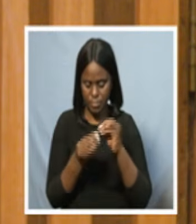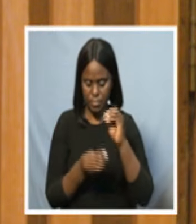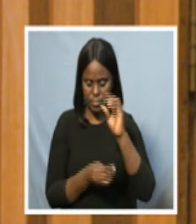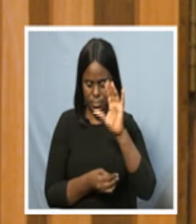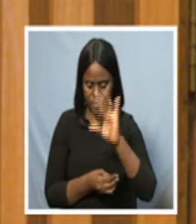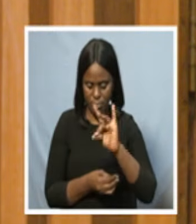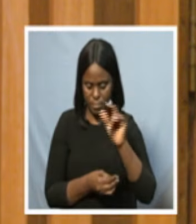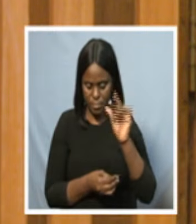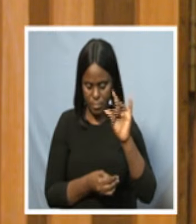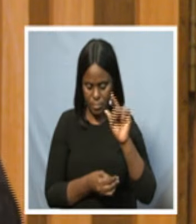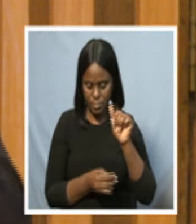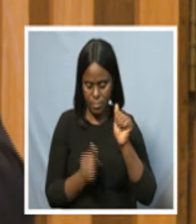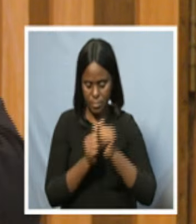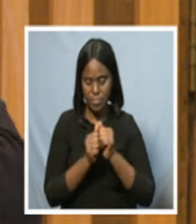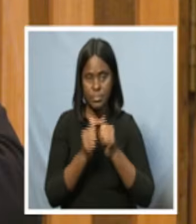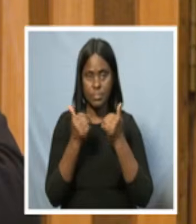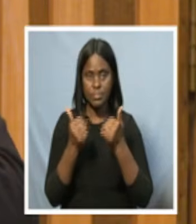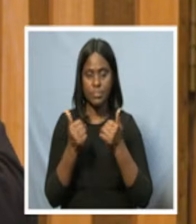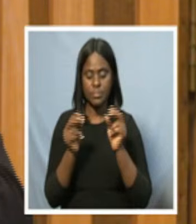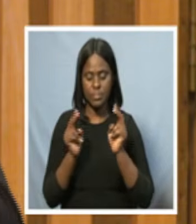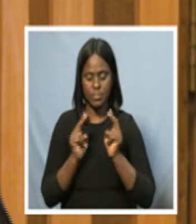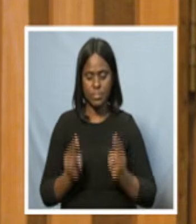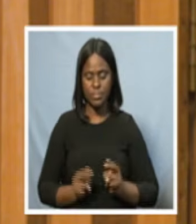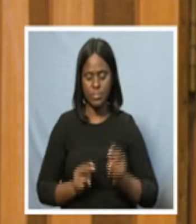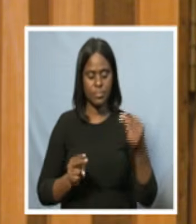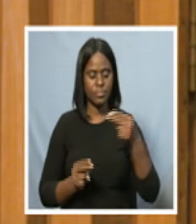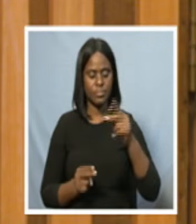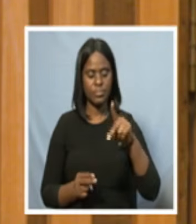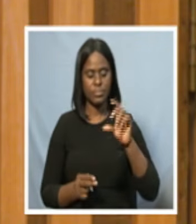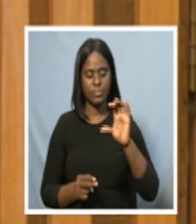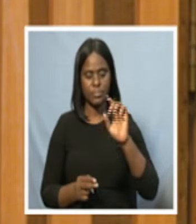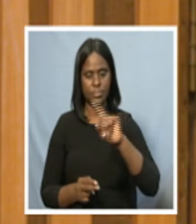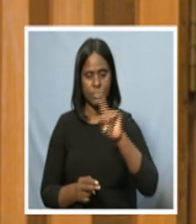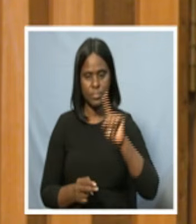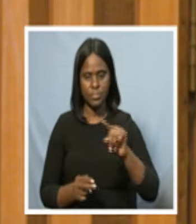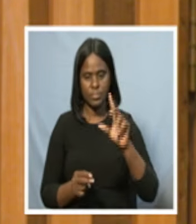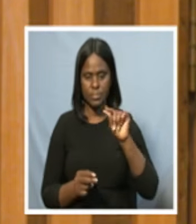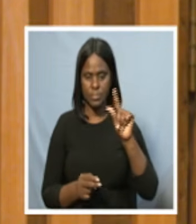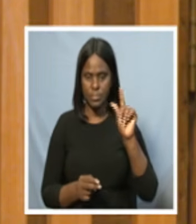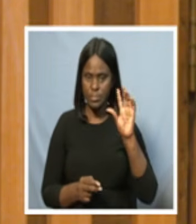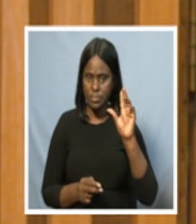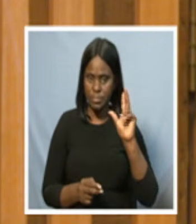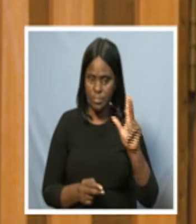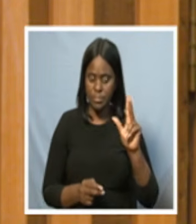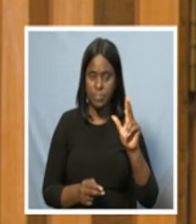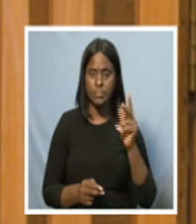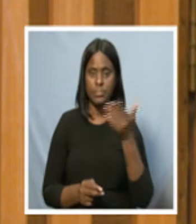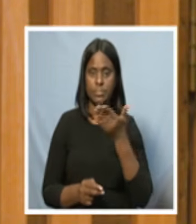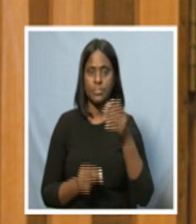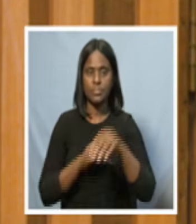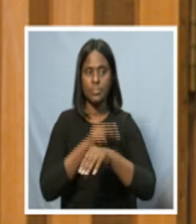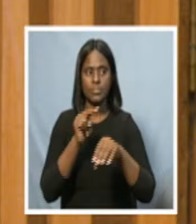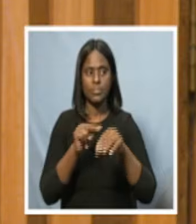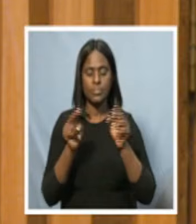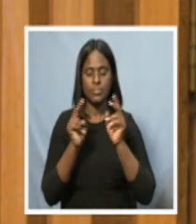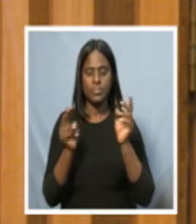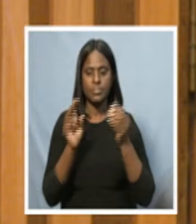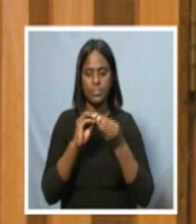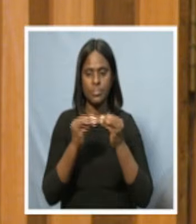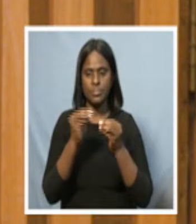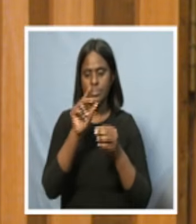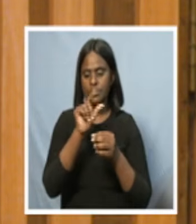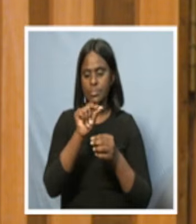number 18, and Motor also expect the Health Professions Amendment Bill 2023 of National Assembly